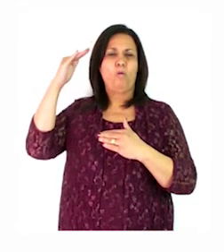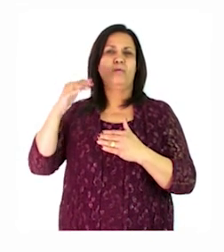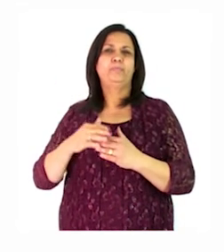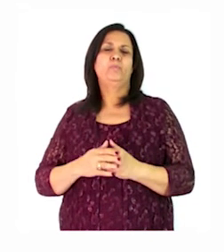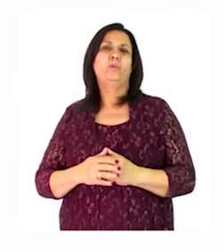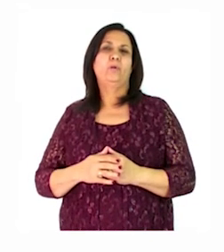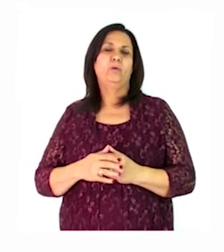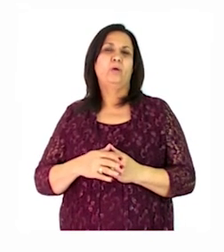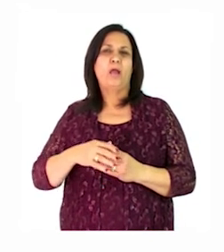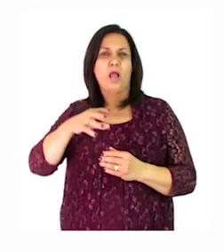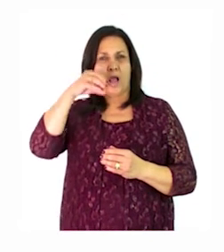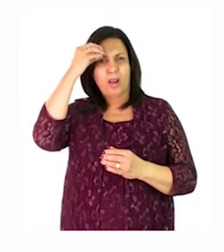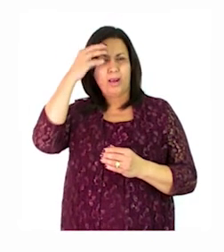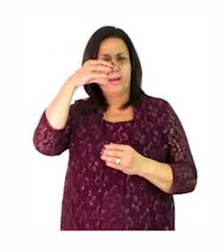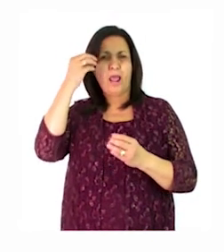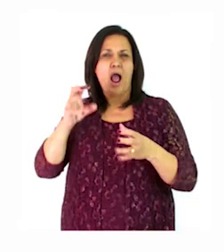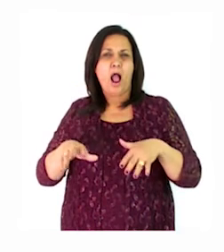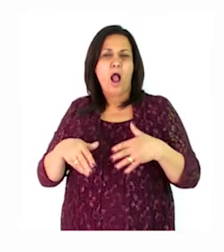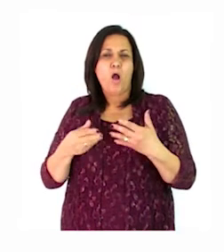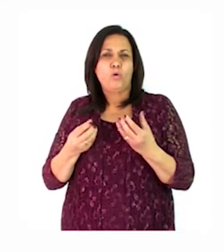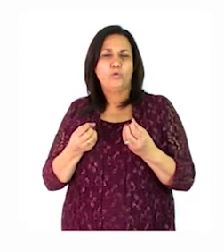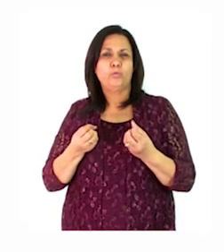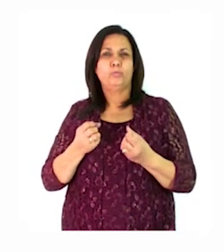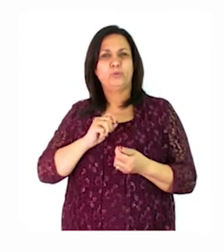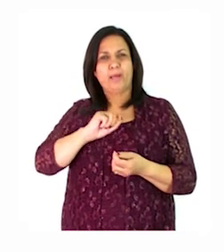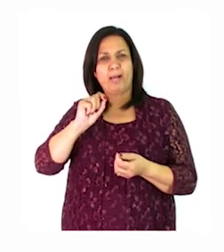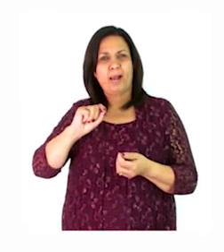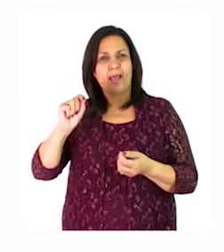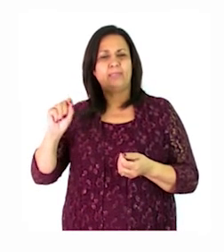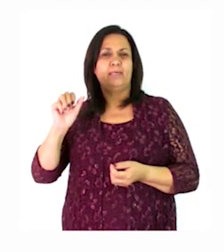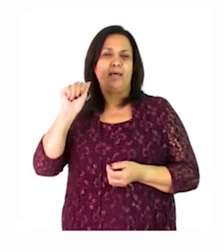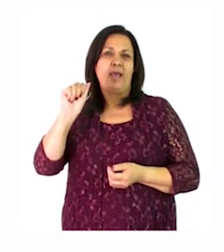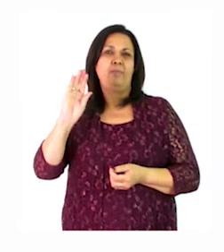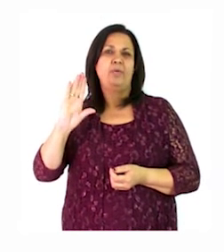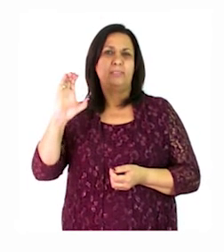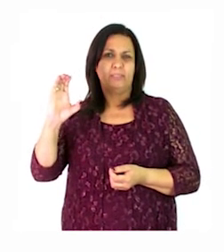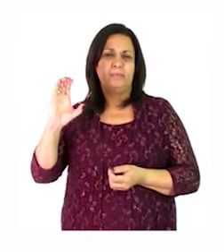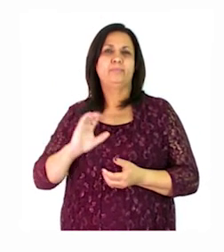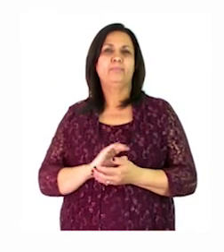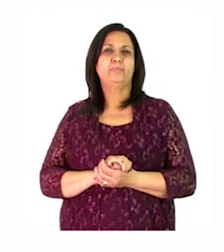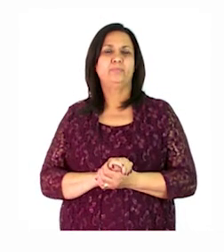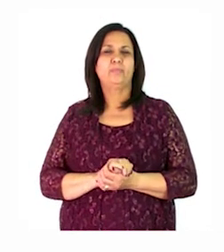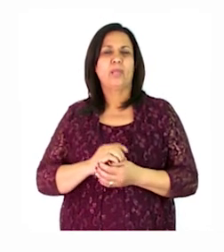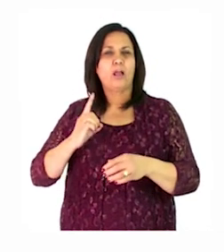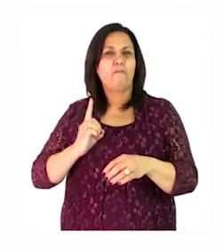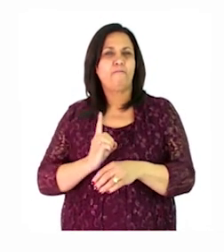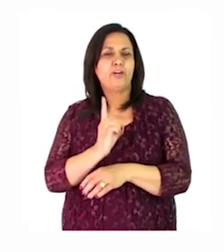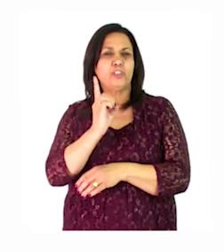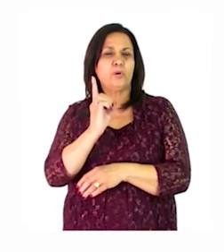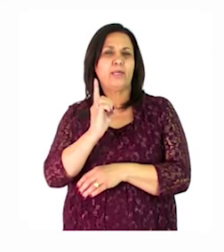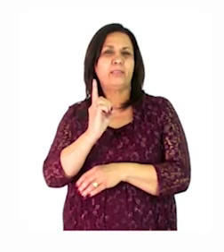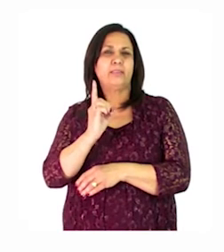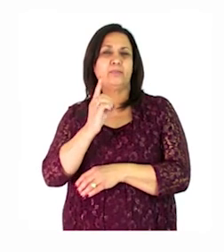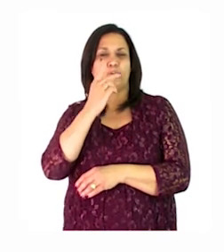learn how we form the letters of the alphabet. Our first letter, if you